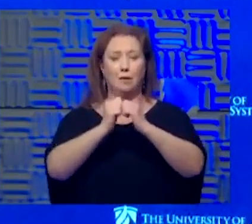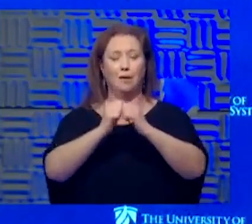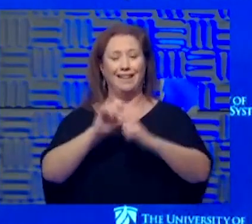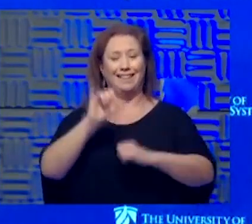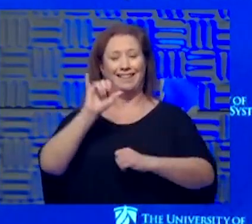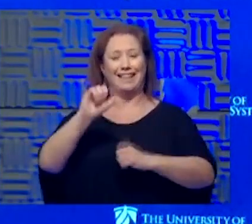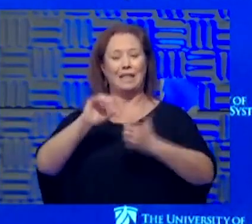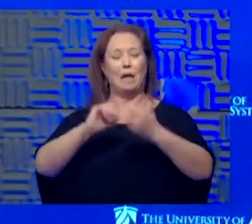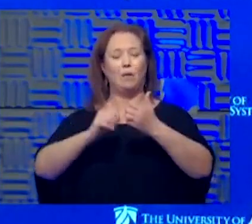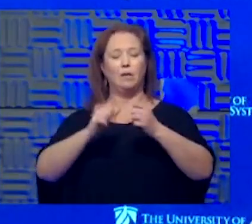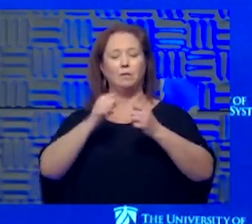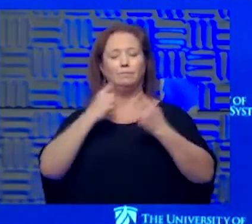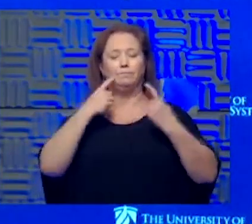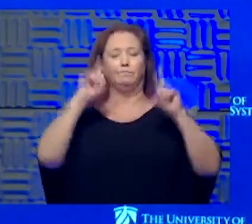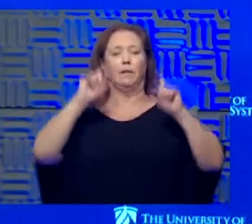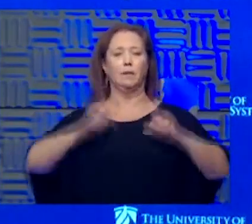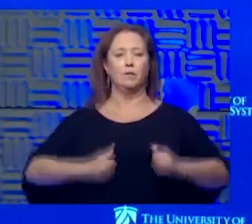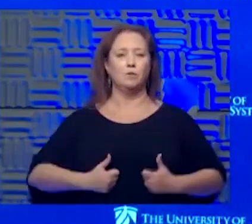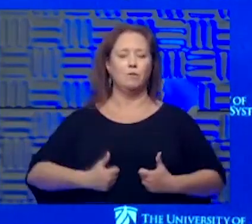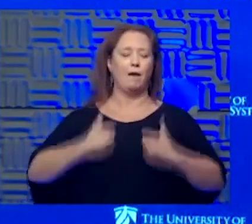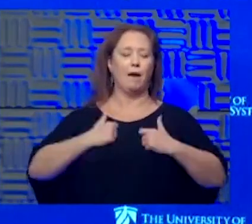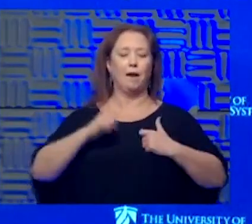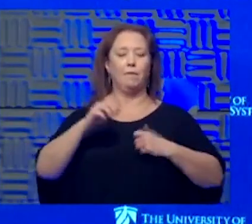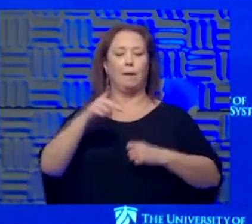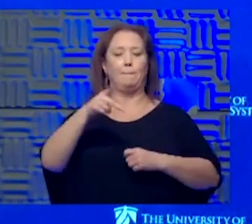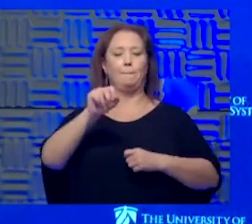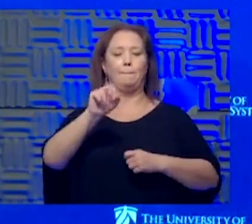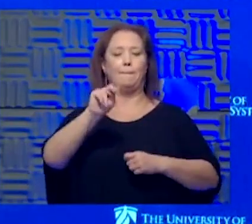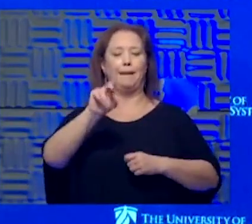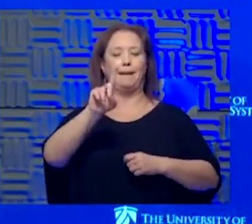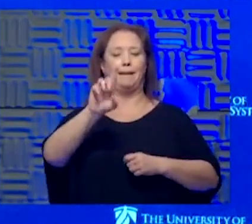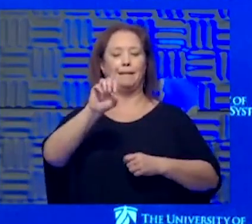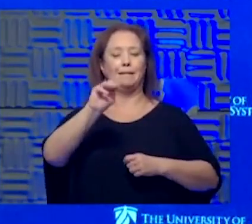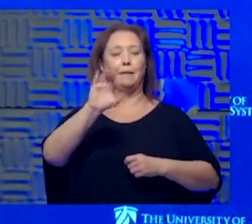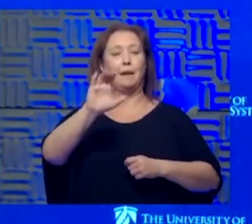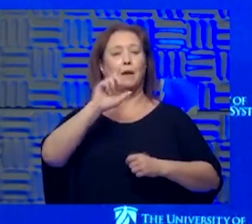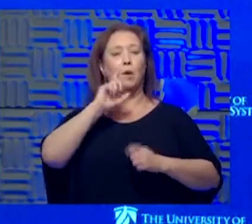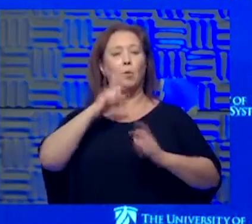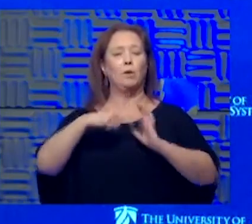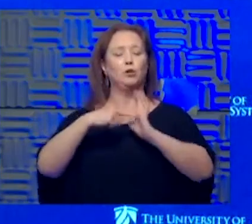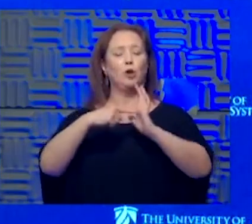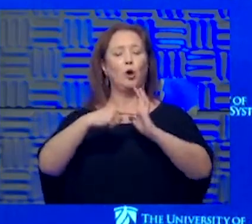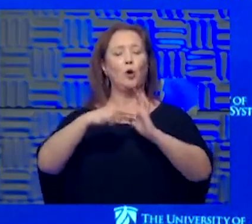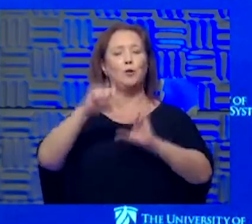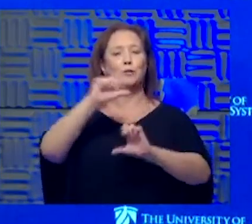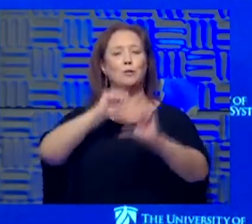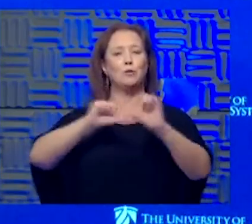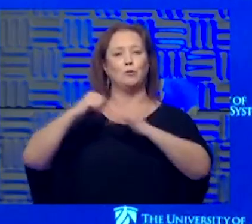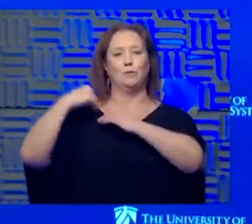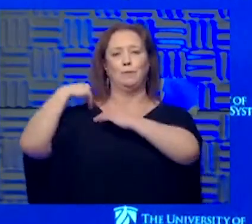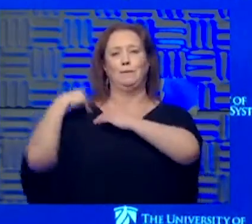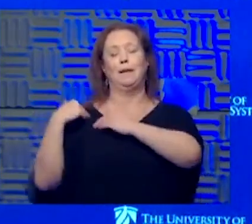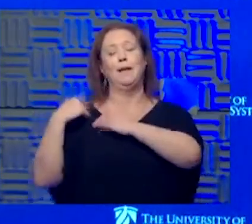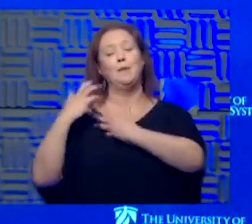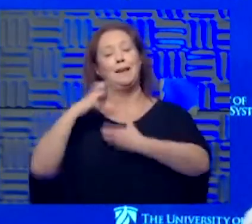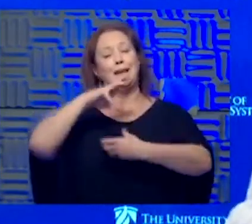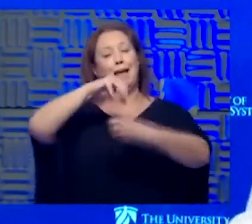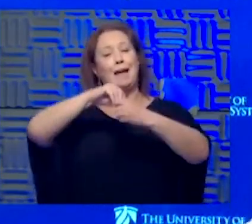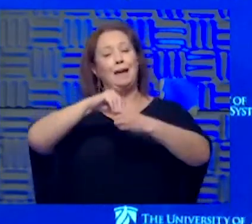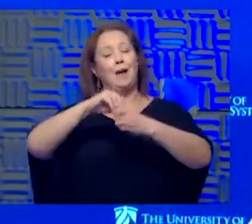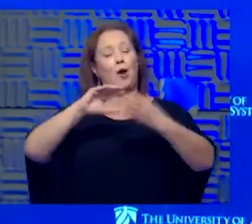get through a pandemic crisis, all of us showing social responsibility. And we need to extend that to our community blood bank,